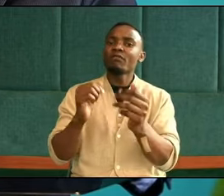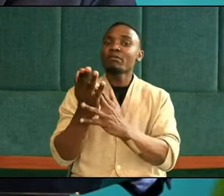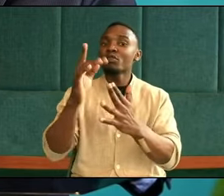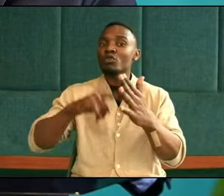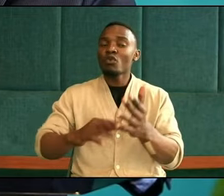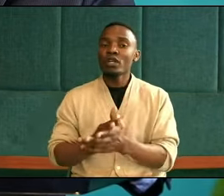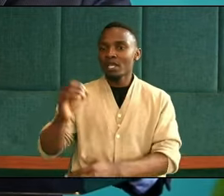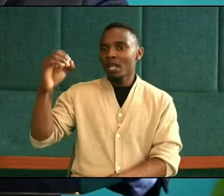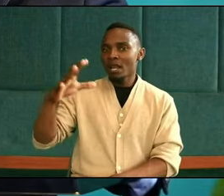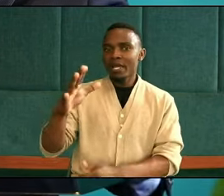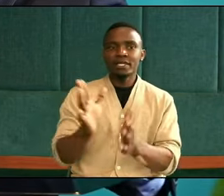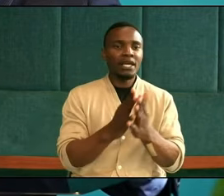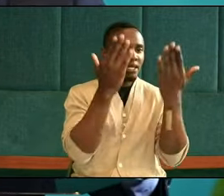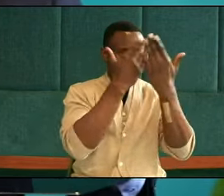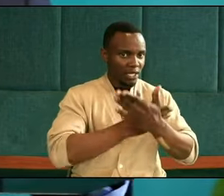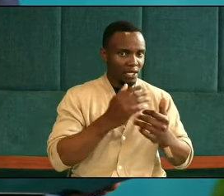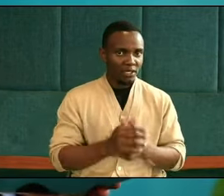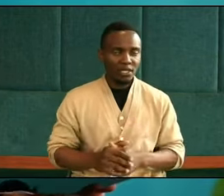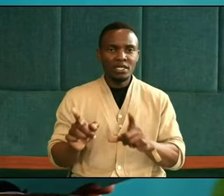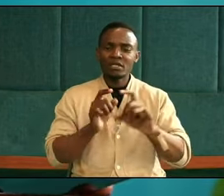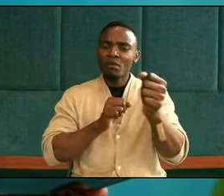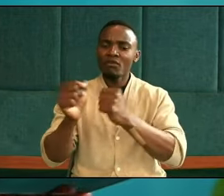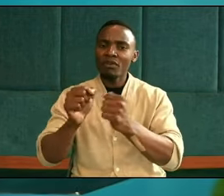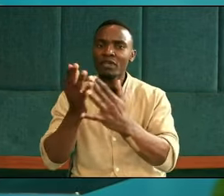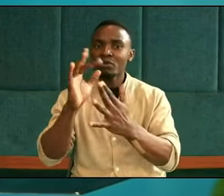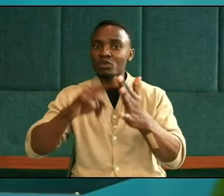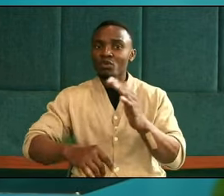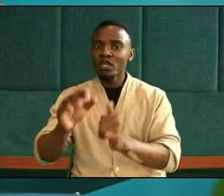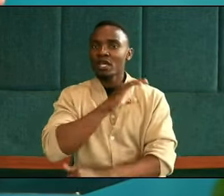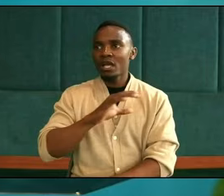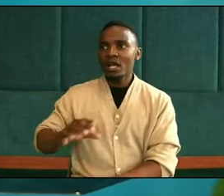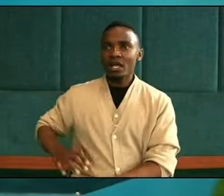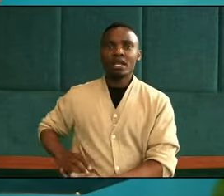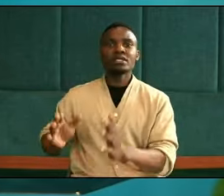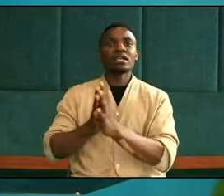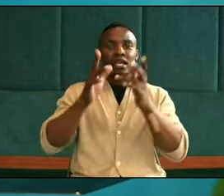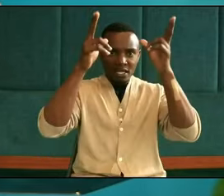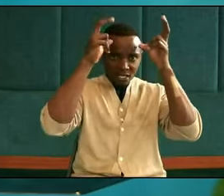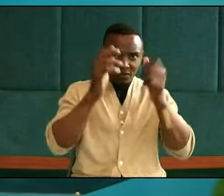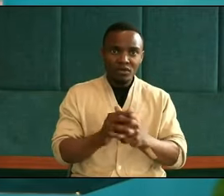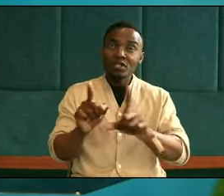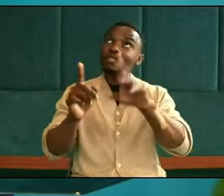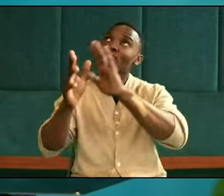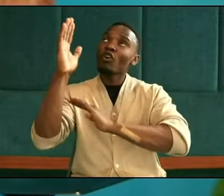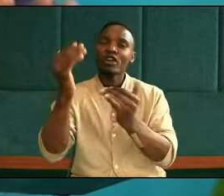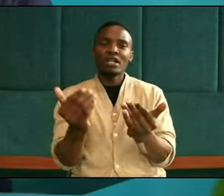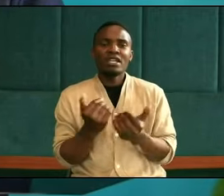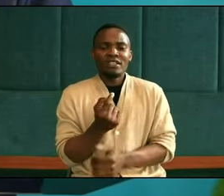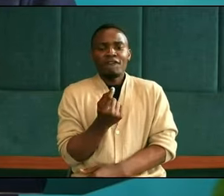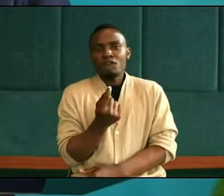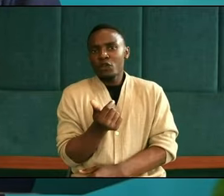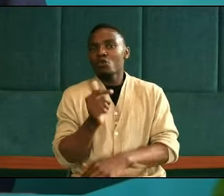darkness, in this battle between Christ and Satan? God needs a few good